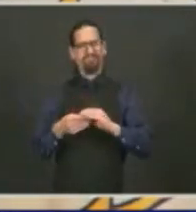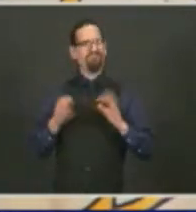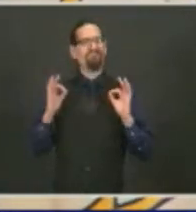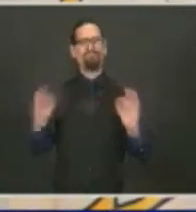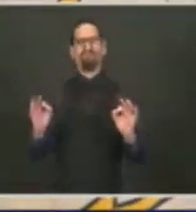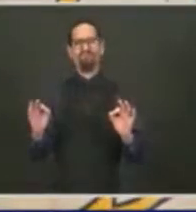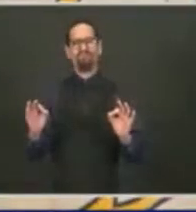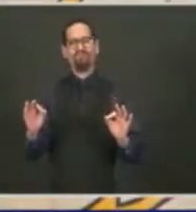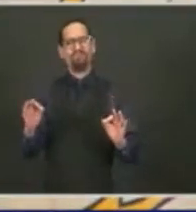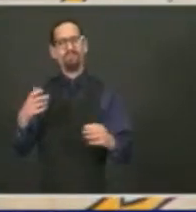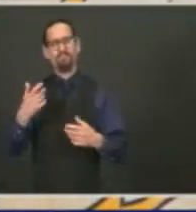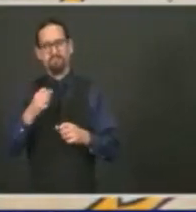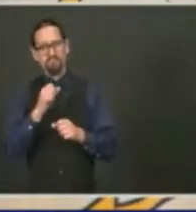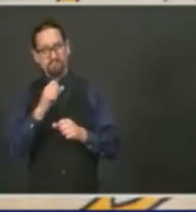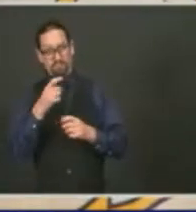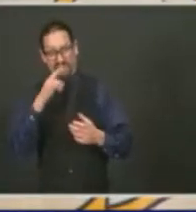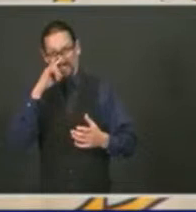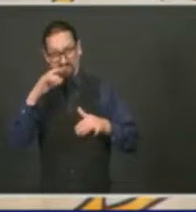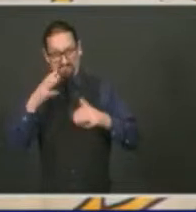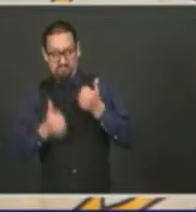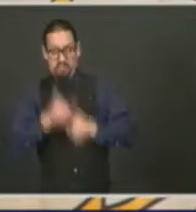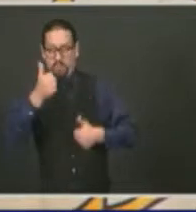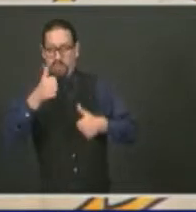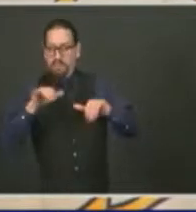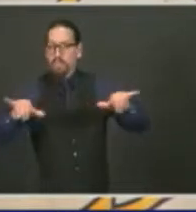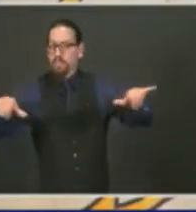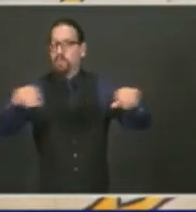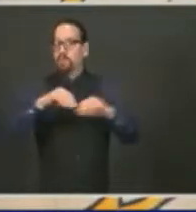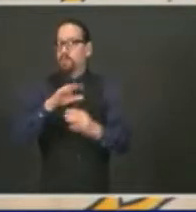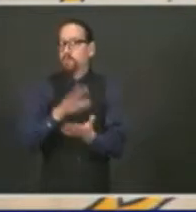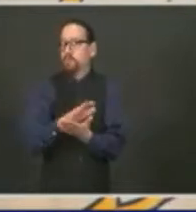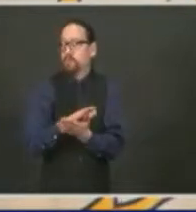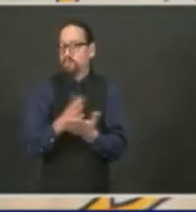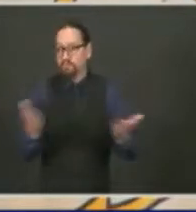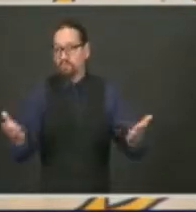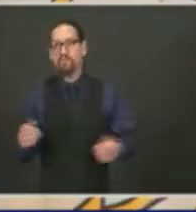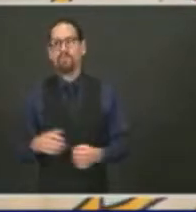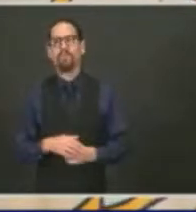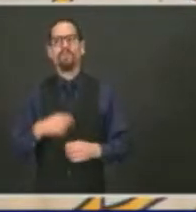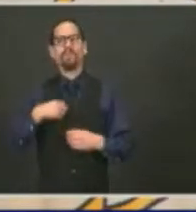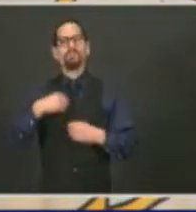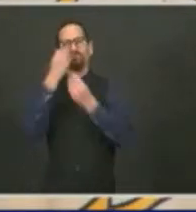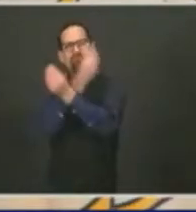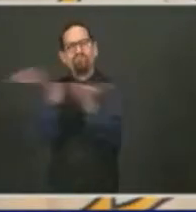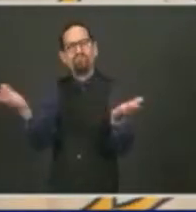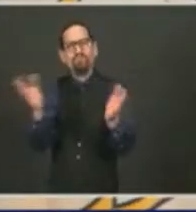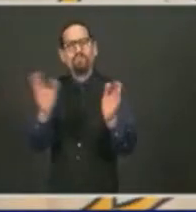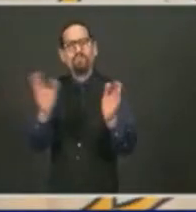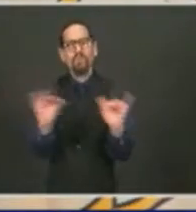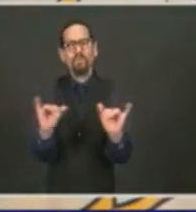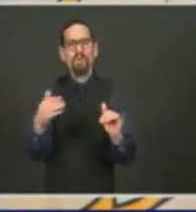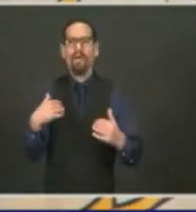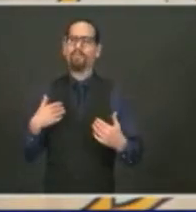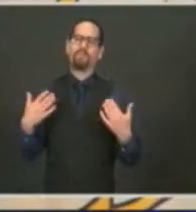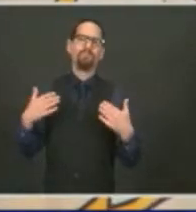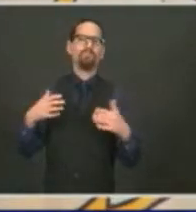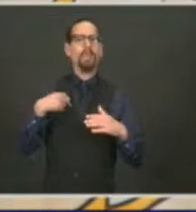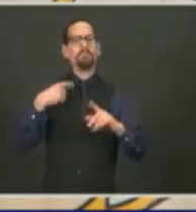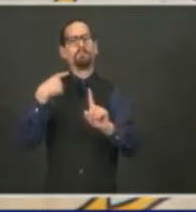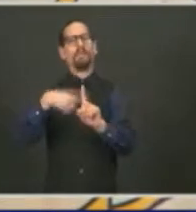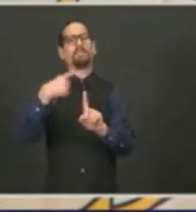say is this: I kind of feel hopeful that now we've moved to a place where the discussion